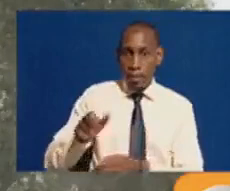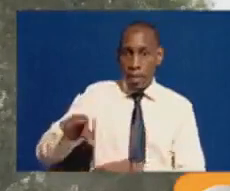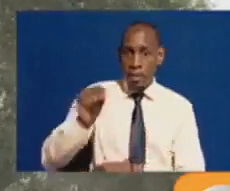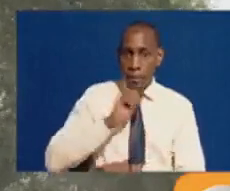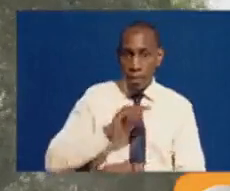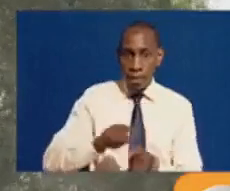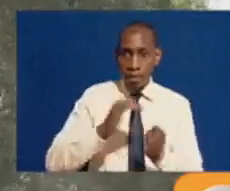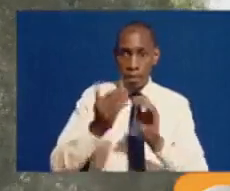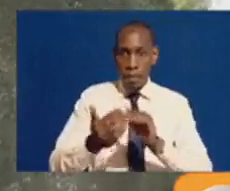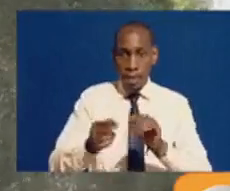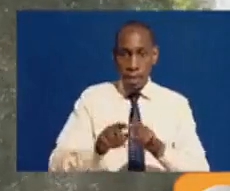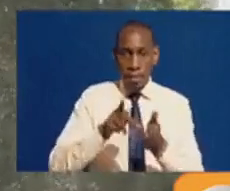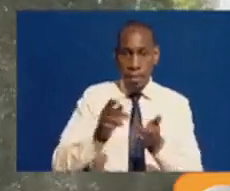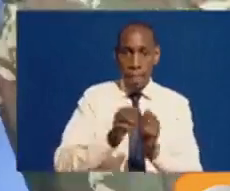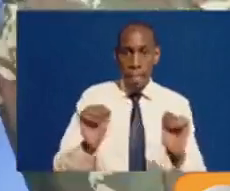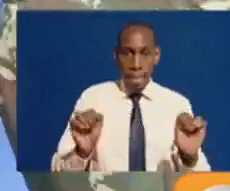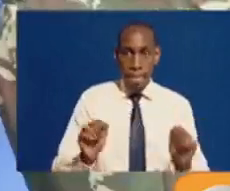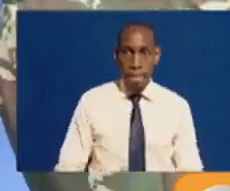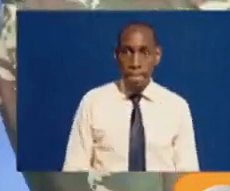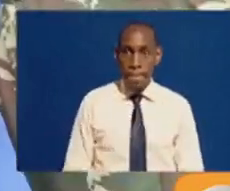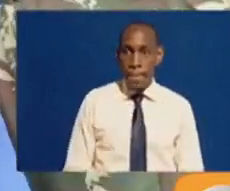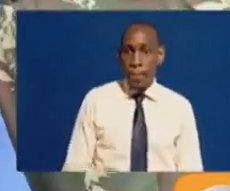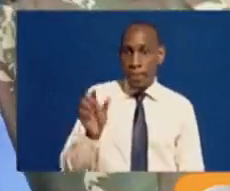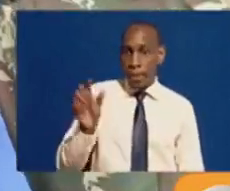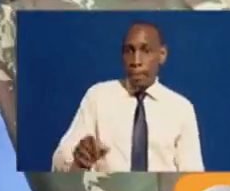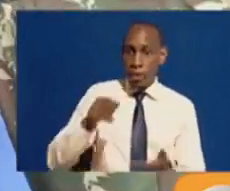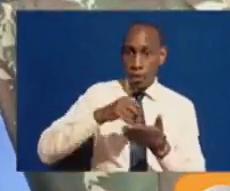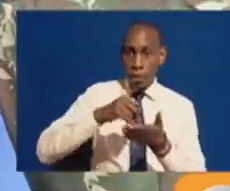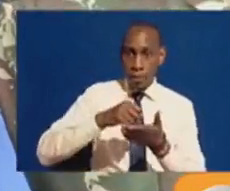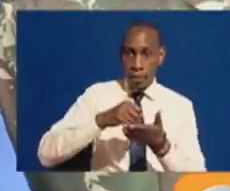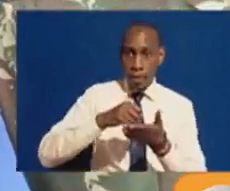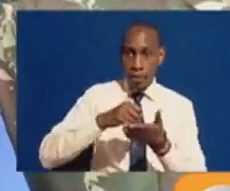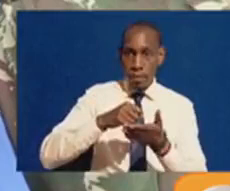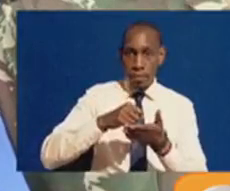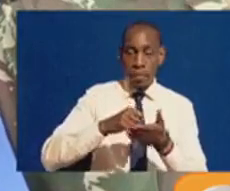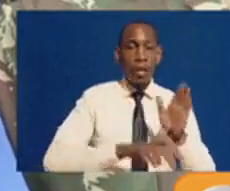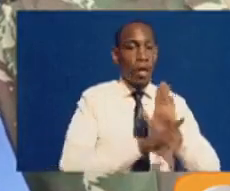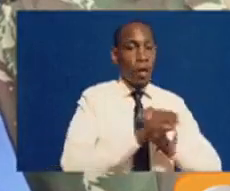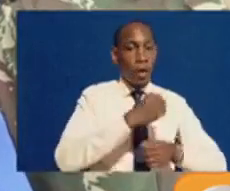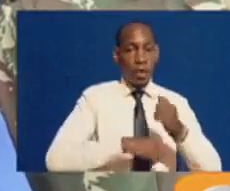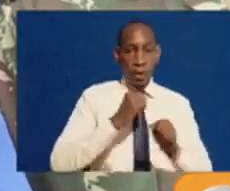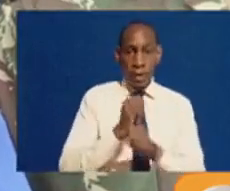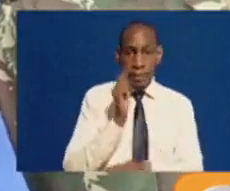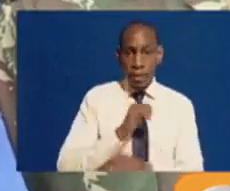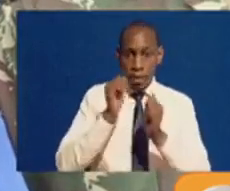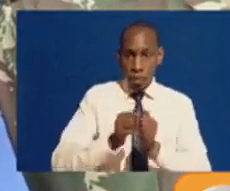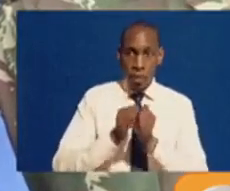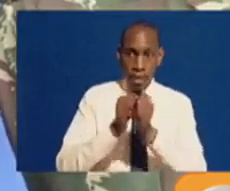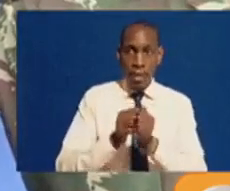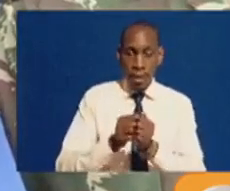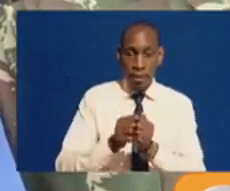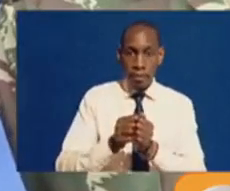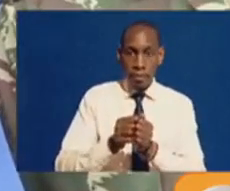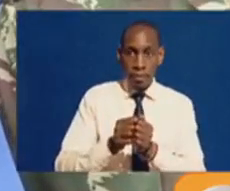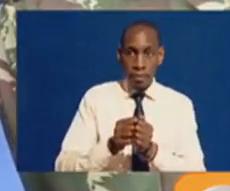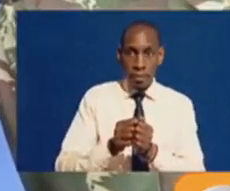been arraigned and released on bail. Mwenye alihusika, alichukuliwa hatua pamoja na yule